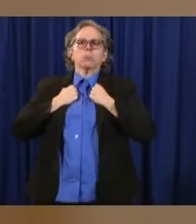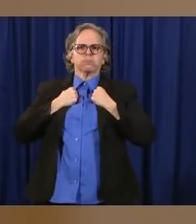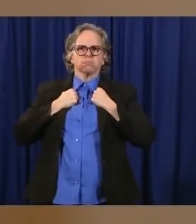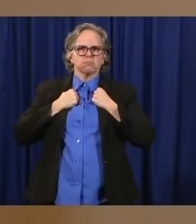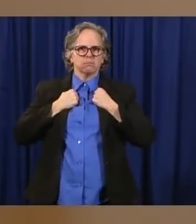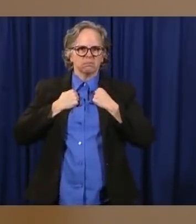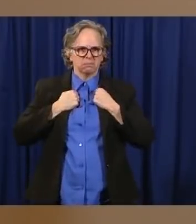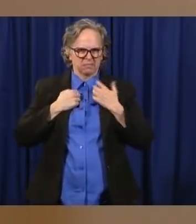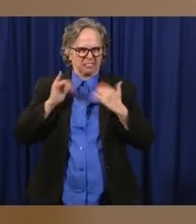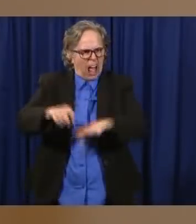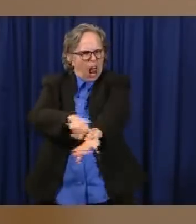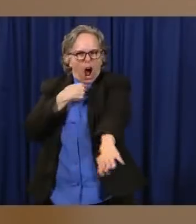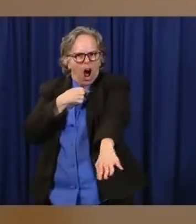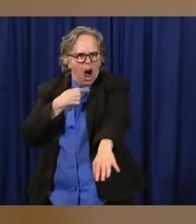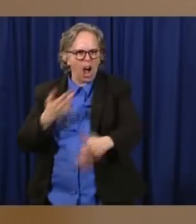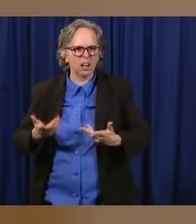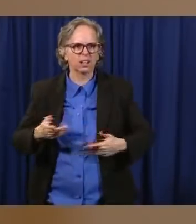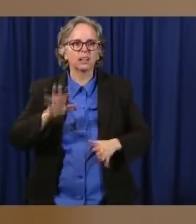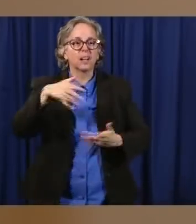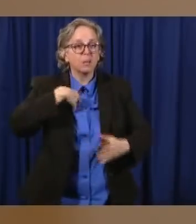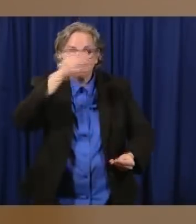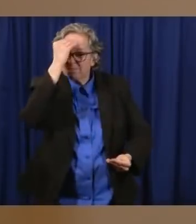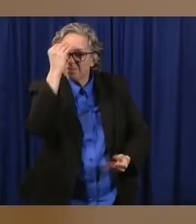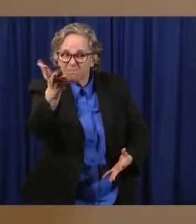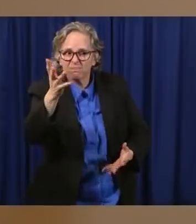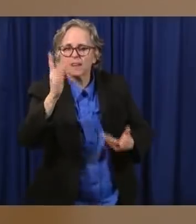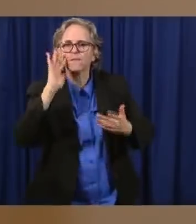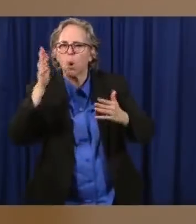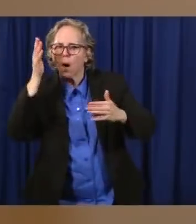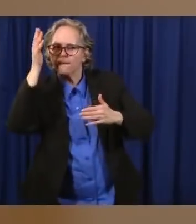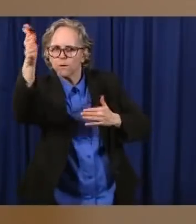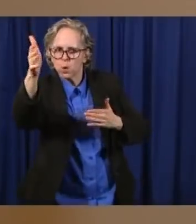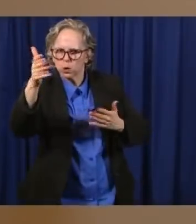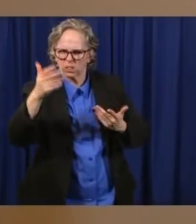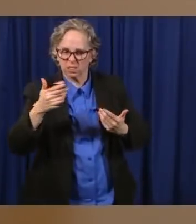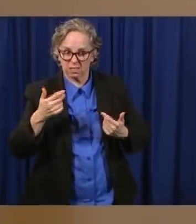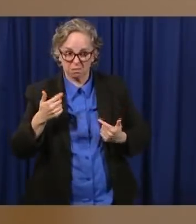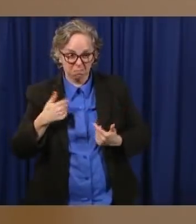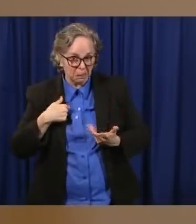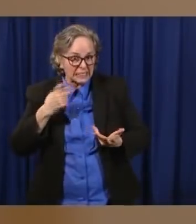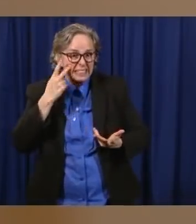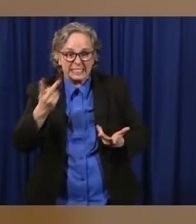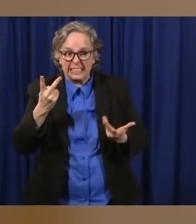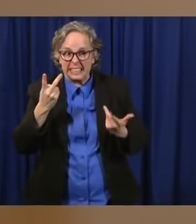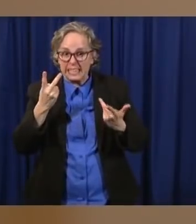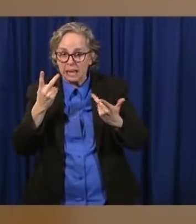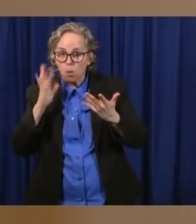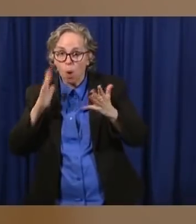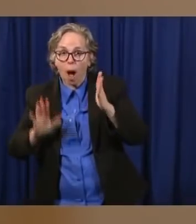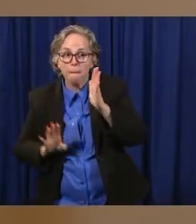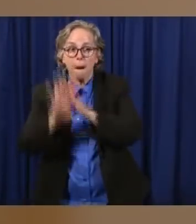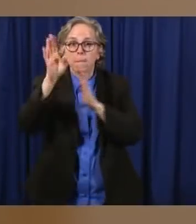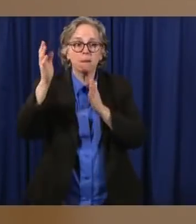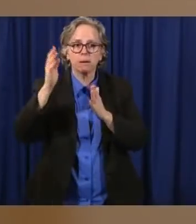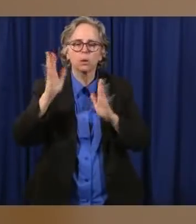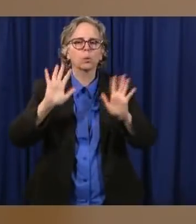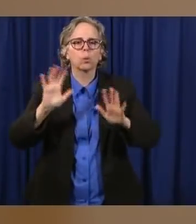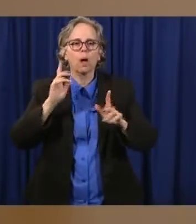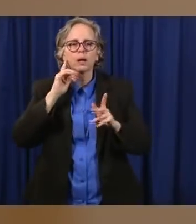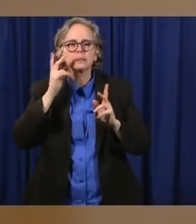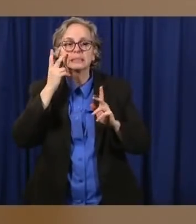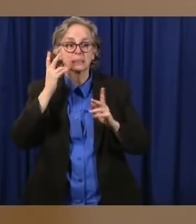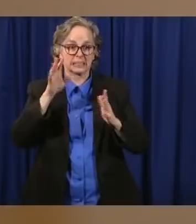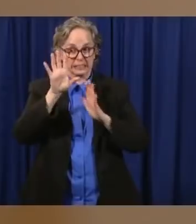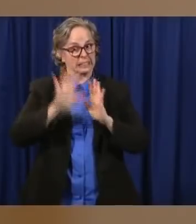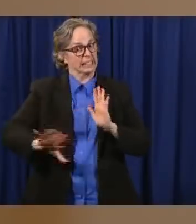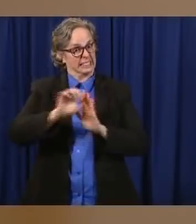future. What we will see instead of an overall spike is we will see spikes all over our state in